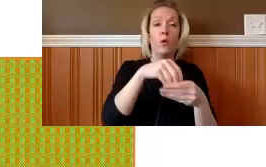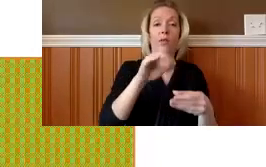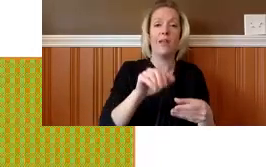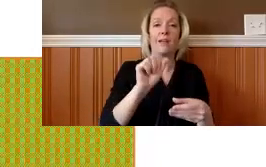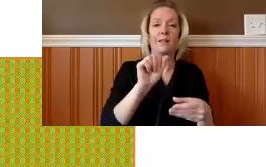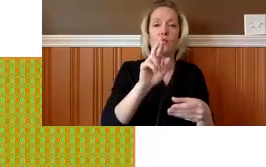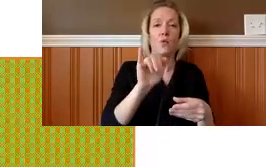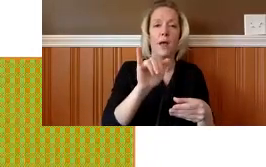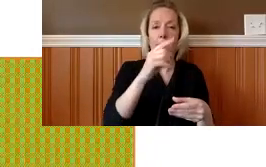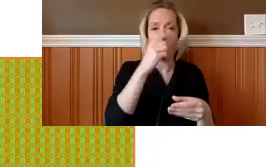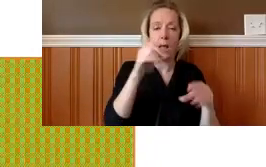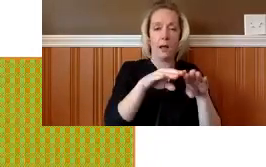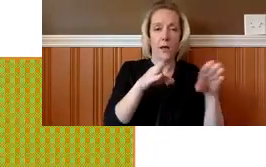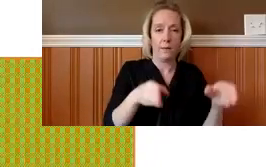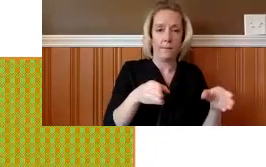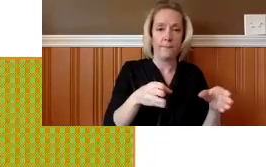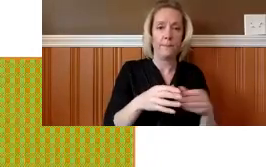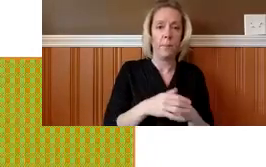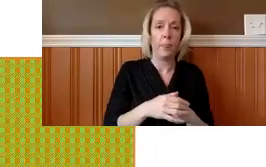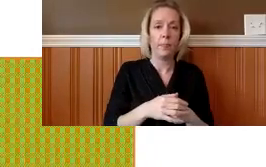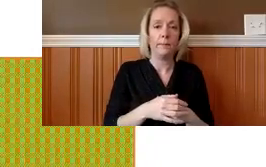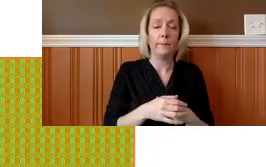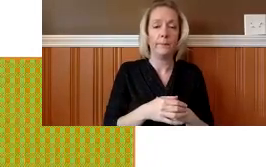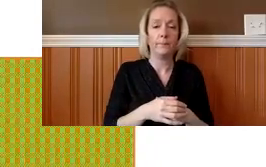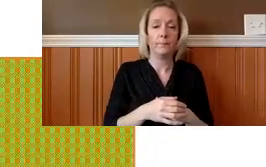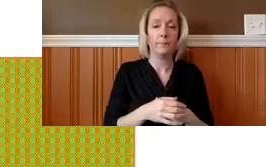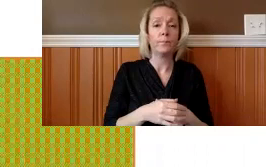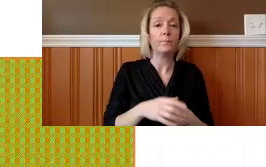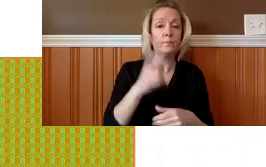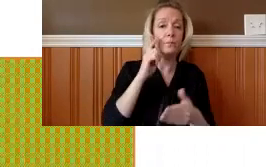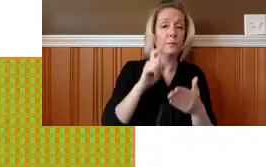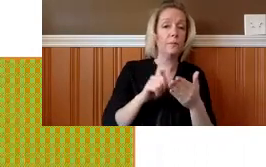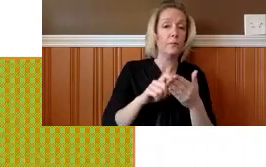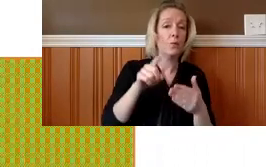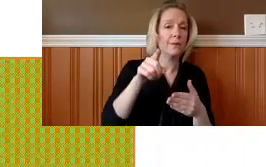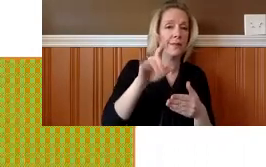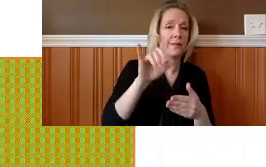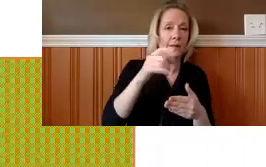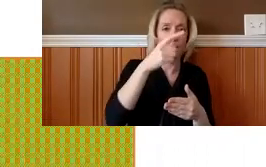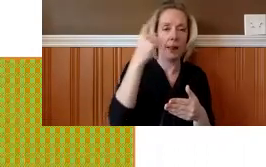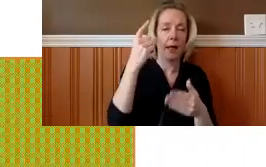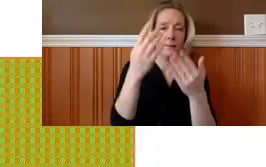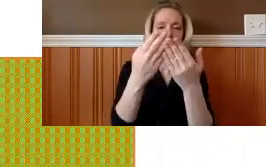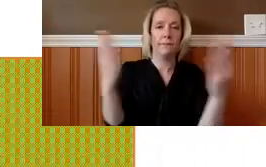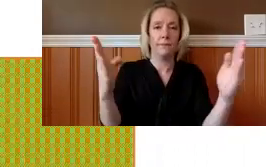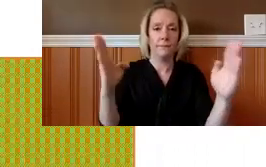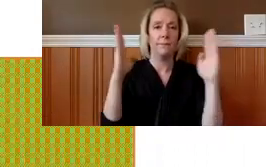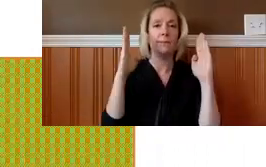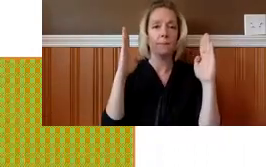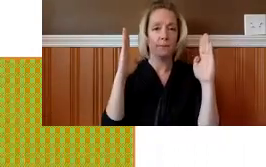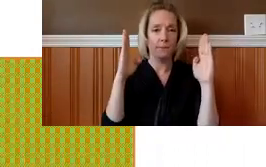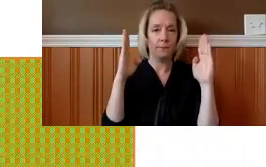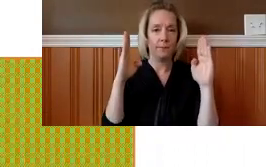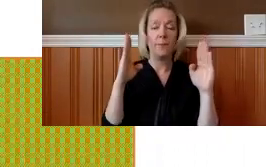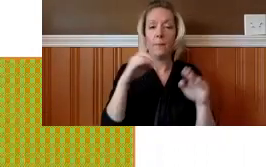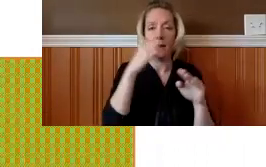is what we can't see in this is that this black invisible board goes the whole way around. So he has a little workspace